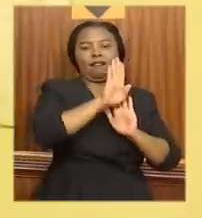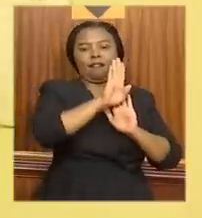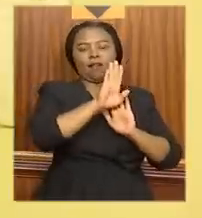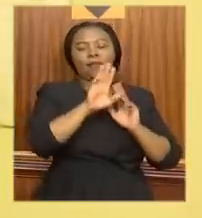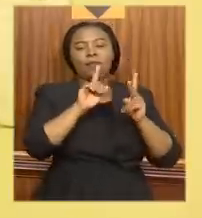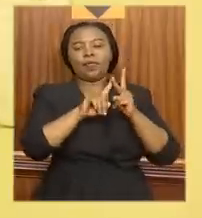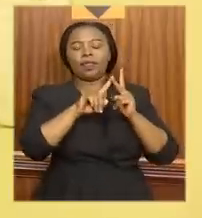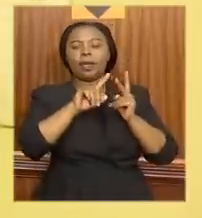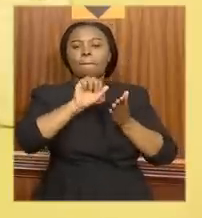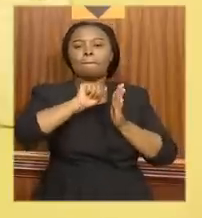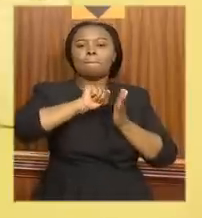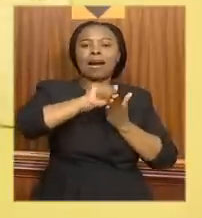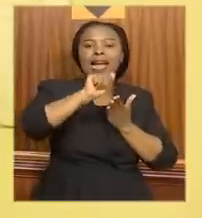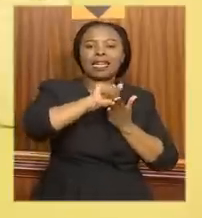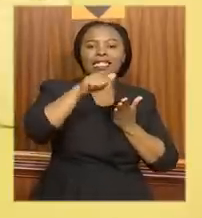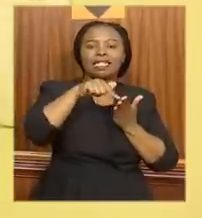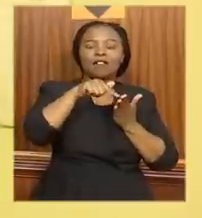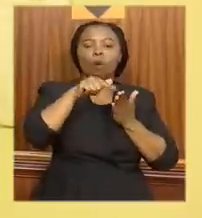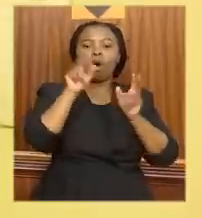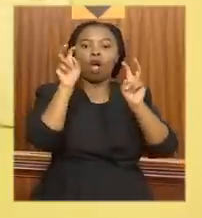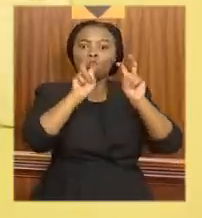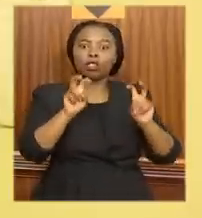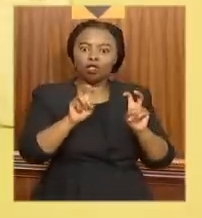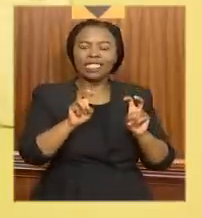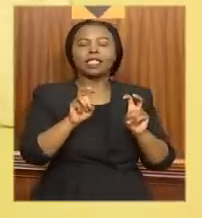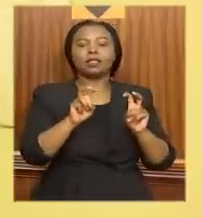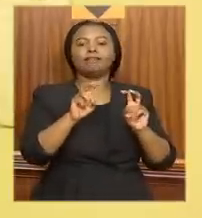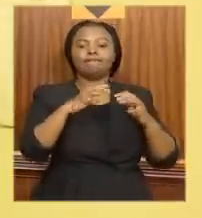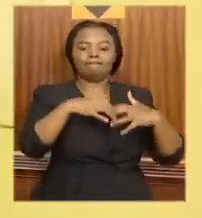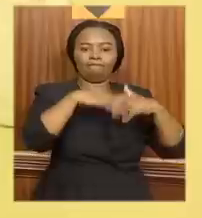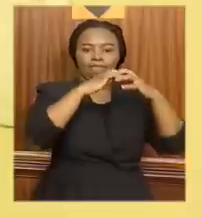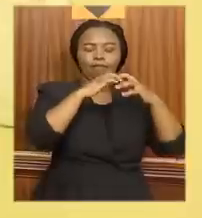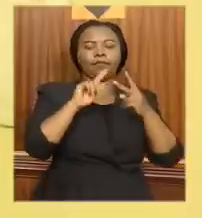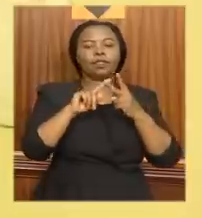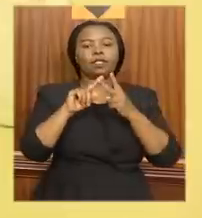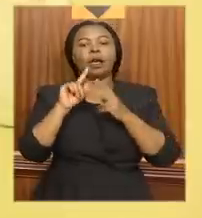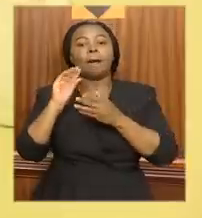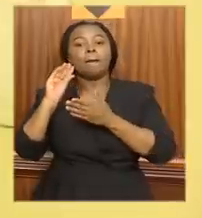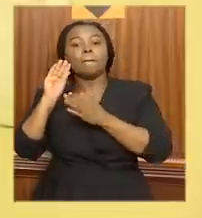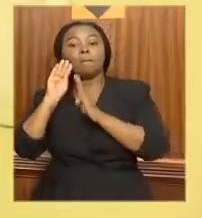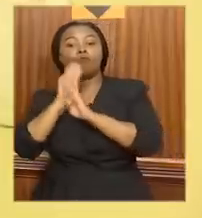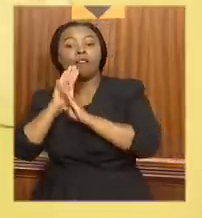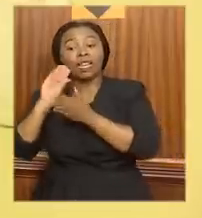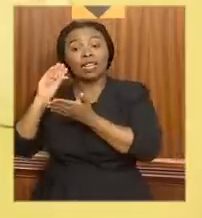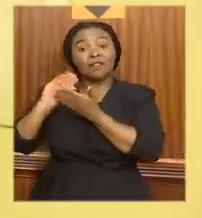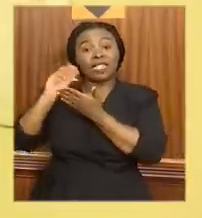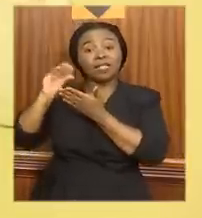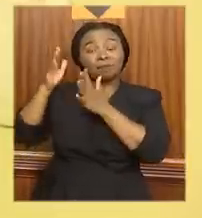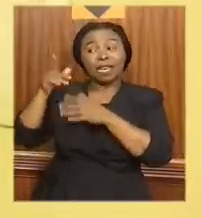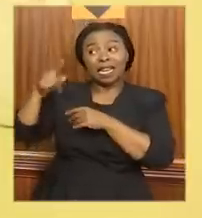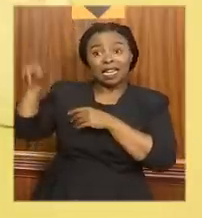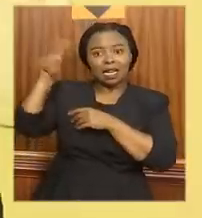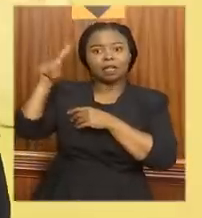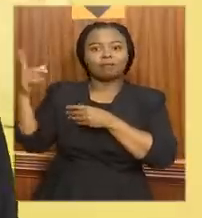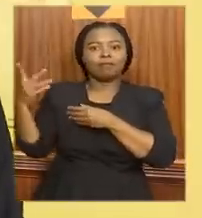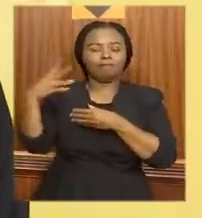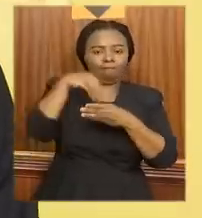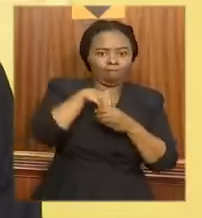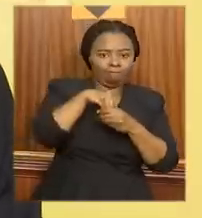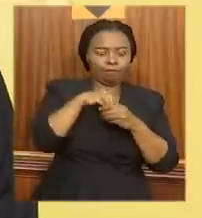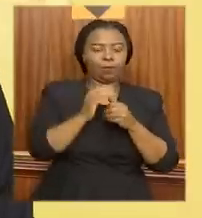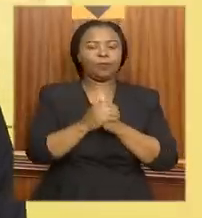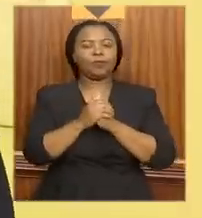electricity market, opening the way for private investment in new generation capacity, and